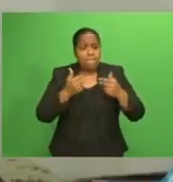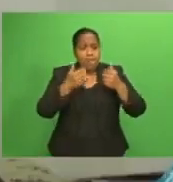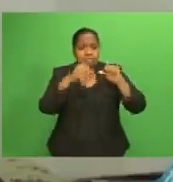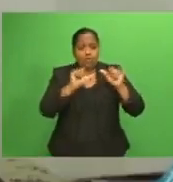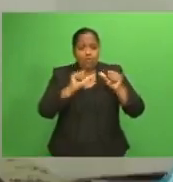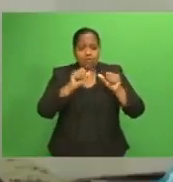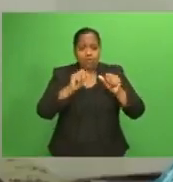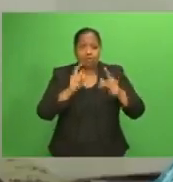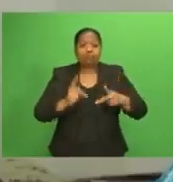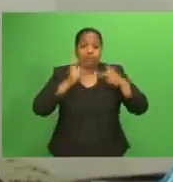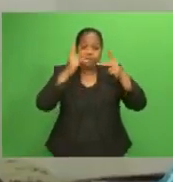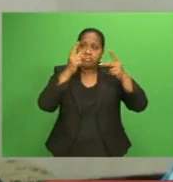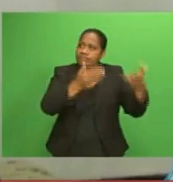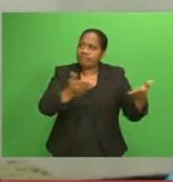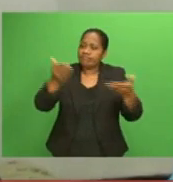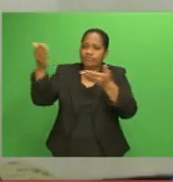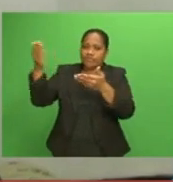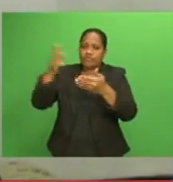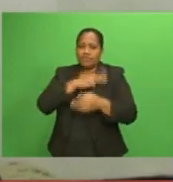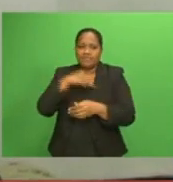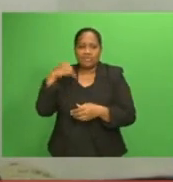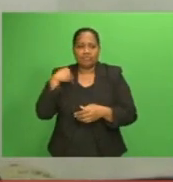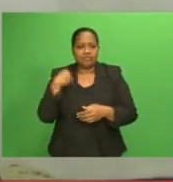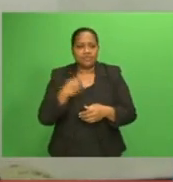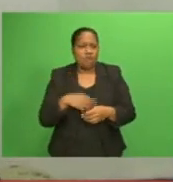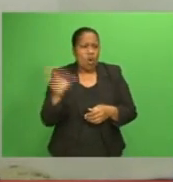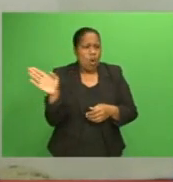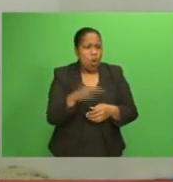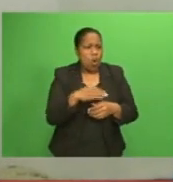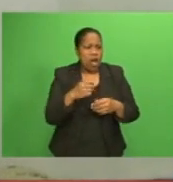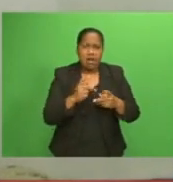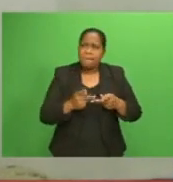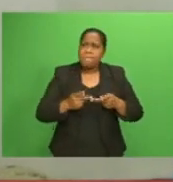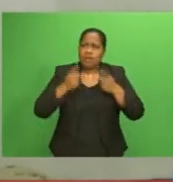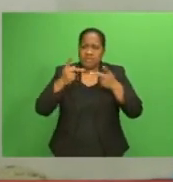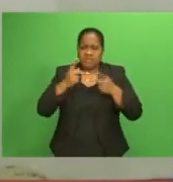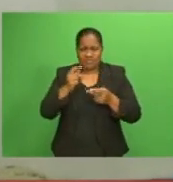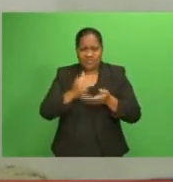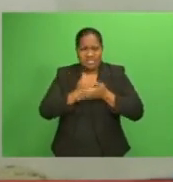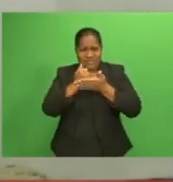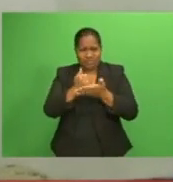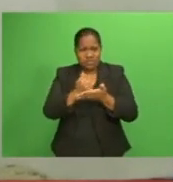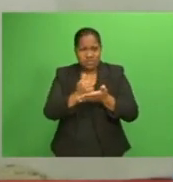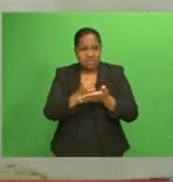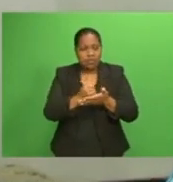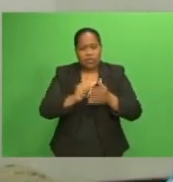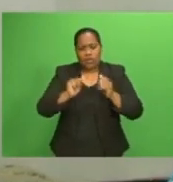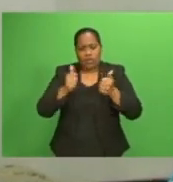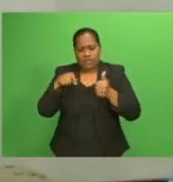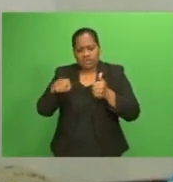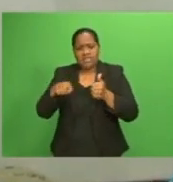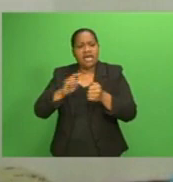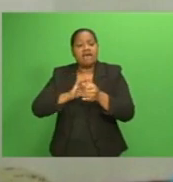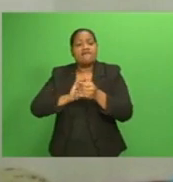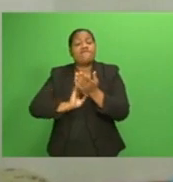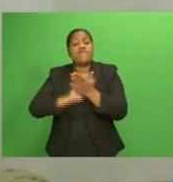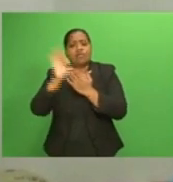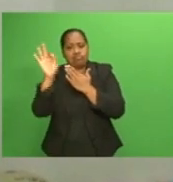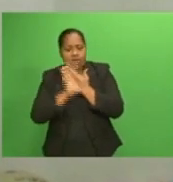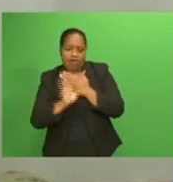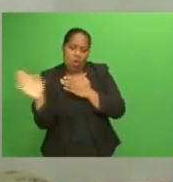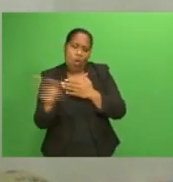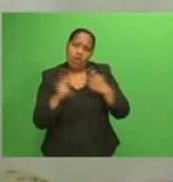Ministry. All the submissions from the sporting bodies were in by the end of February, and